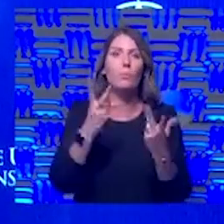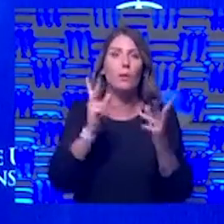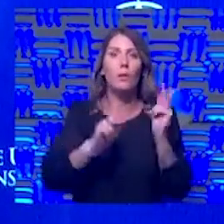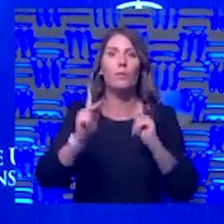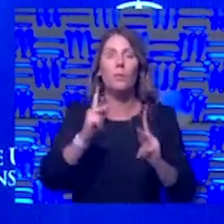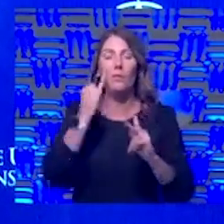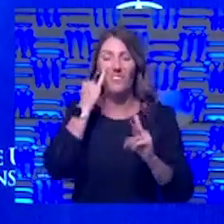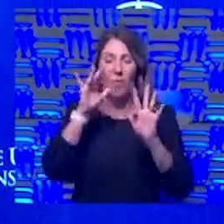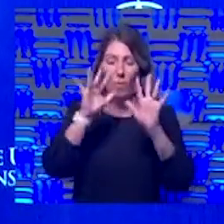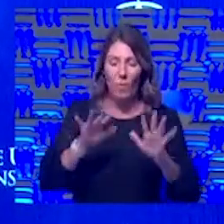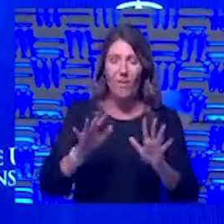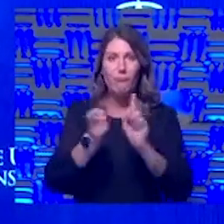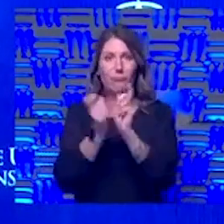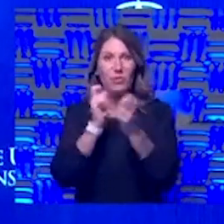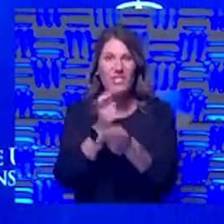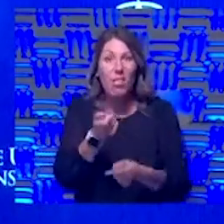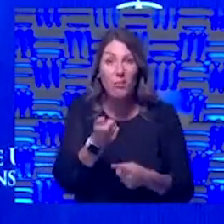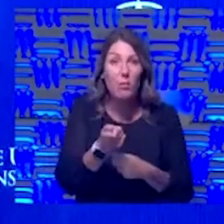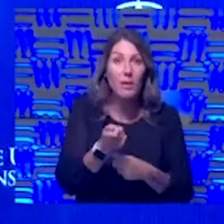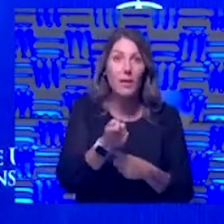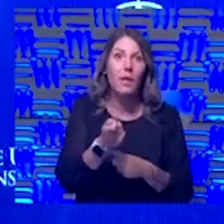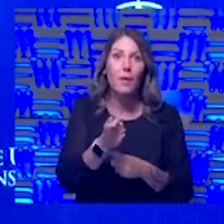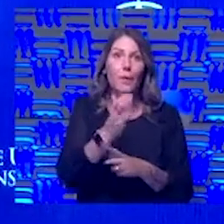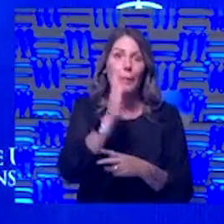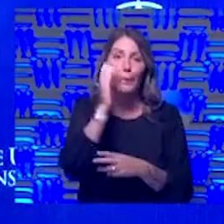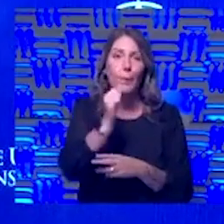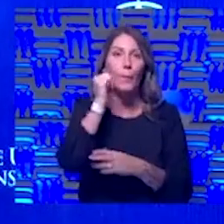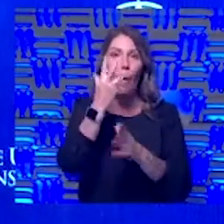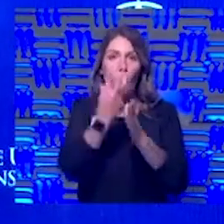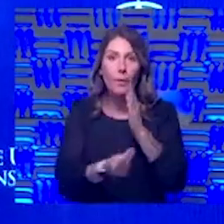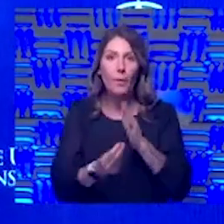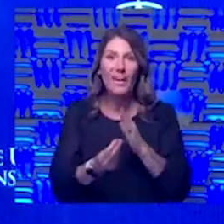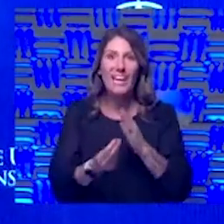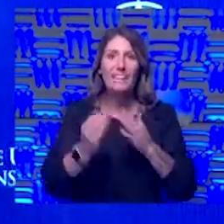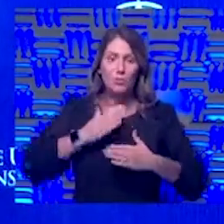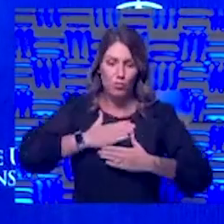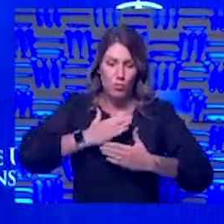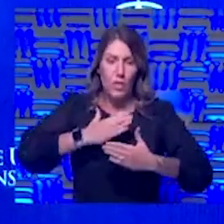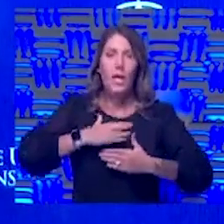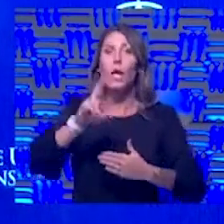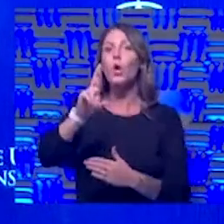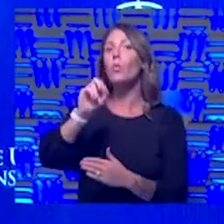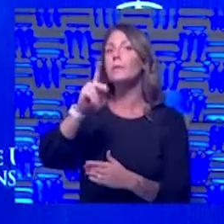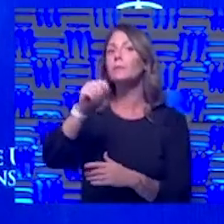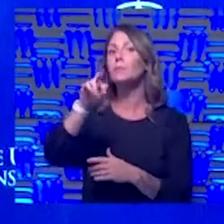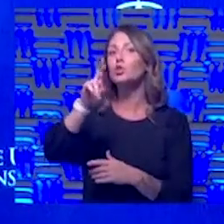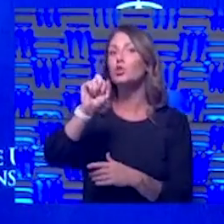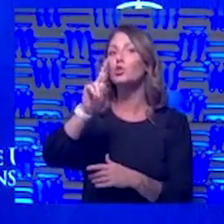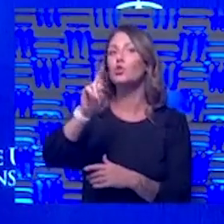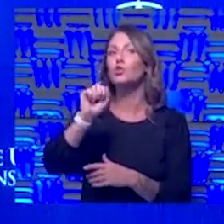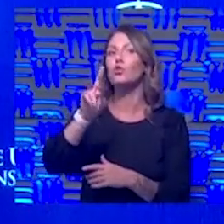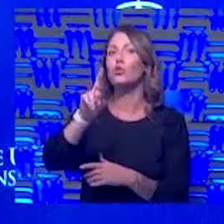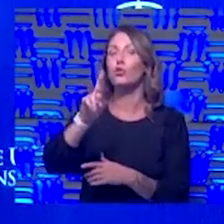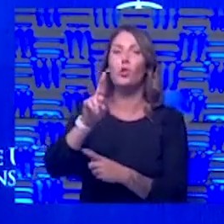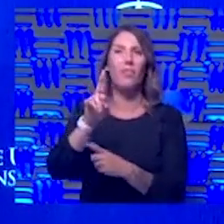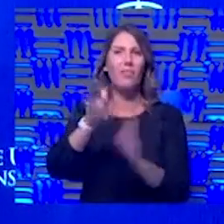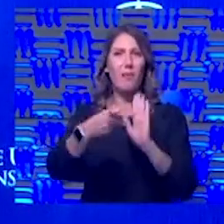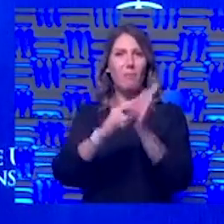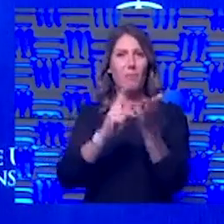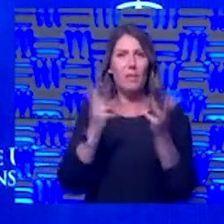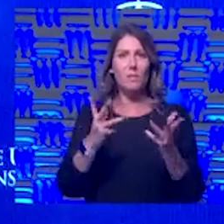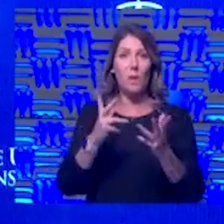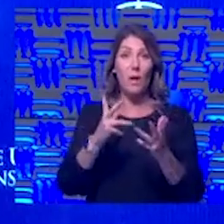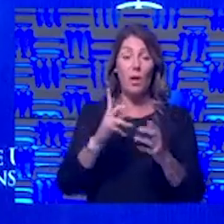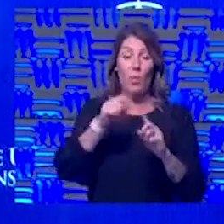it a little bit, it's not going to make it go away, because it's so respirable. When we say it's so respirable, what that means is that when we breathe, it's easy